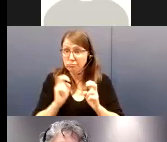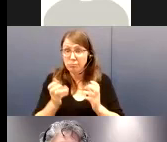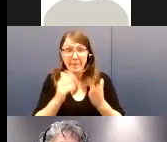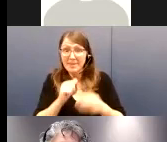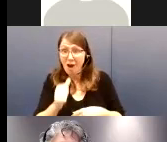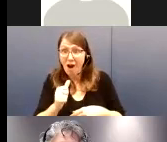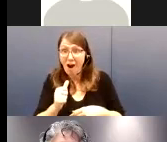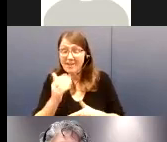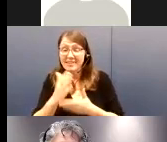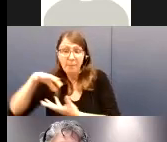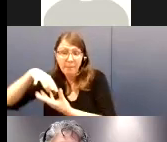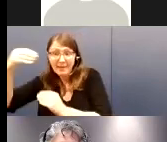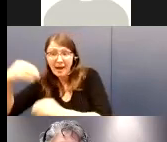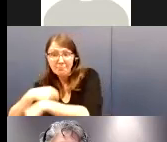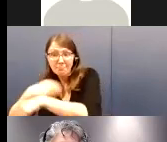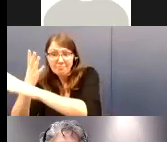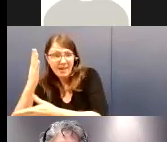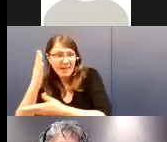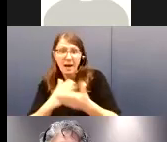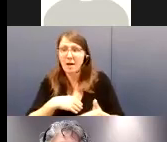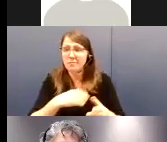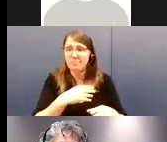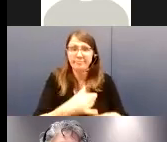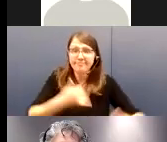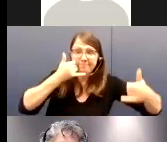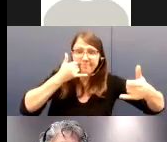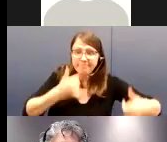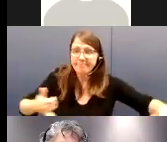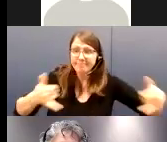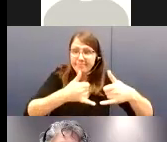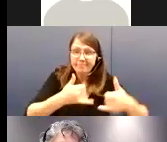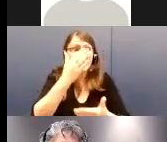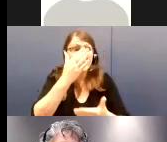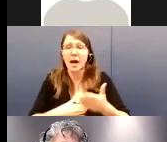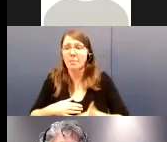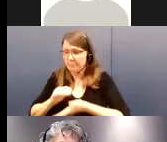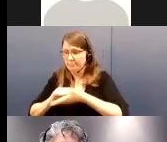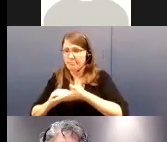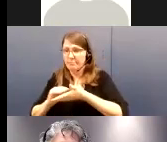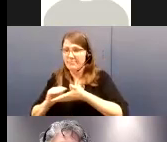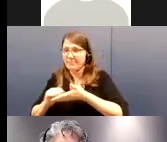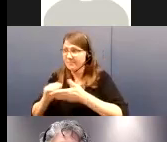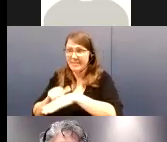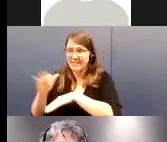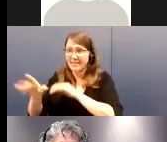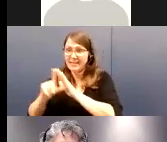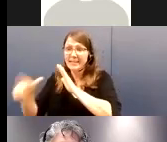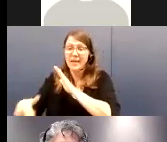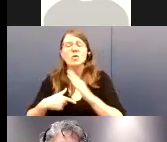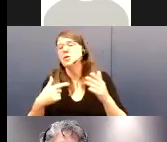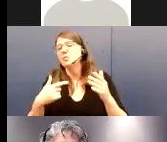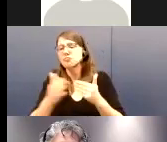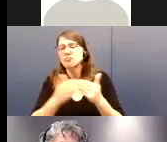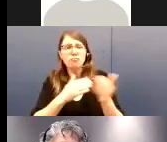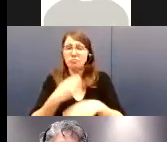4 there. I'd had other ones that would put stuff in writing or I'd follow up with later. It's okay. We can still get the family together and we